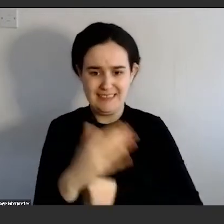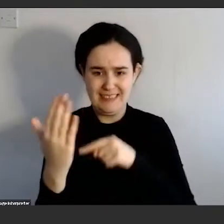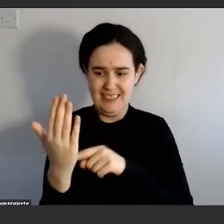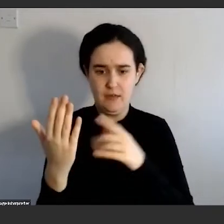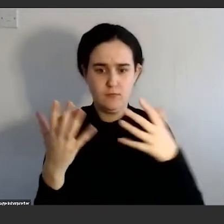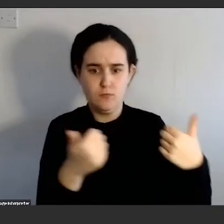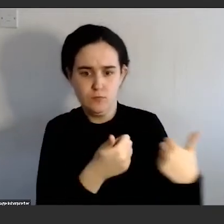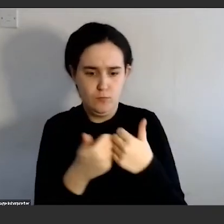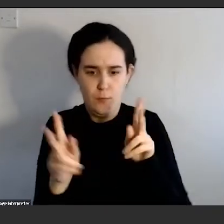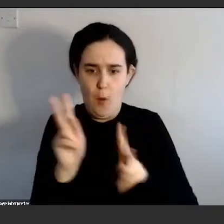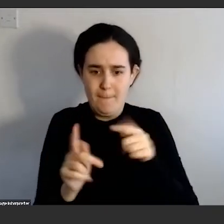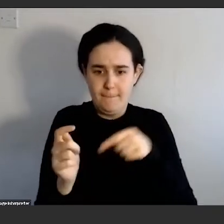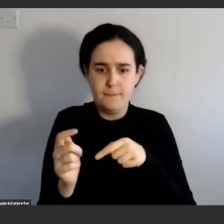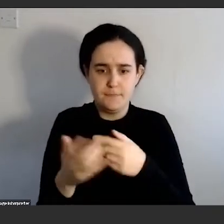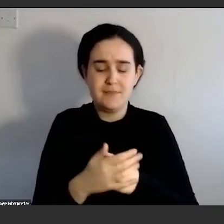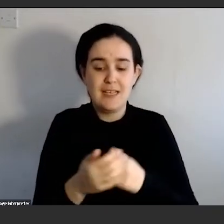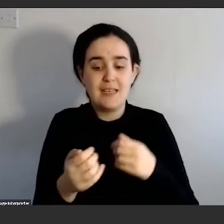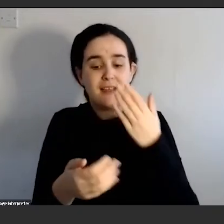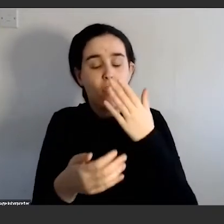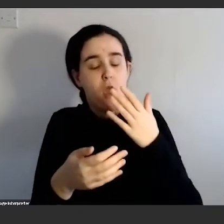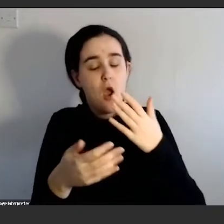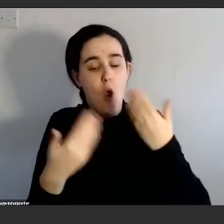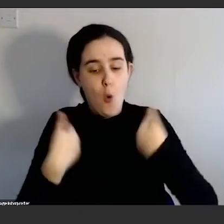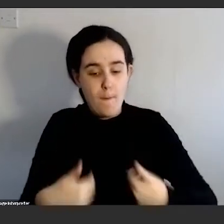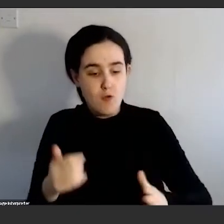rights-based approach in mental health services is being